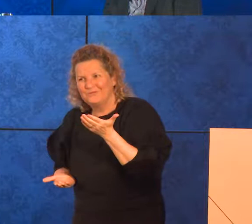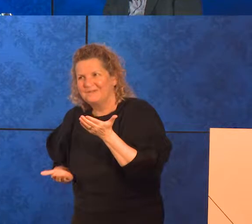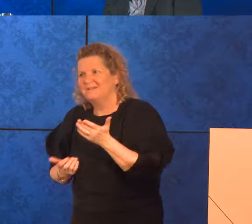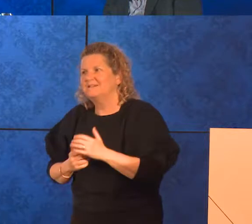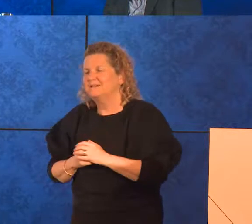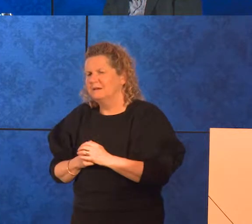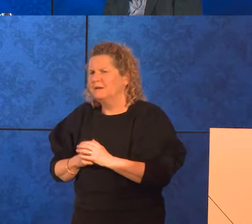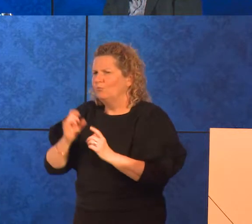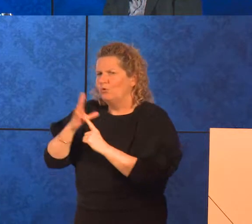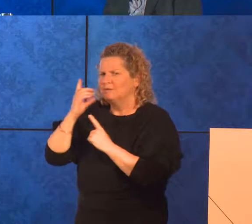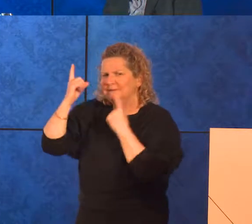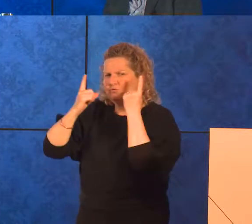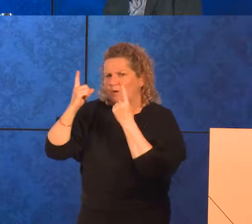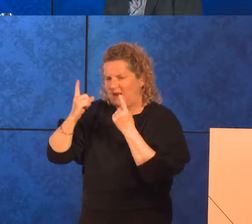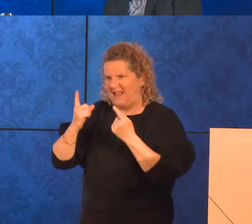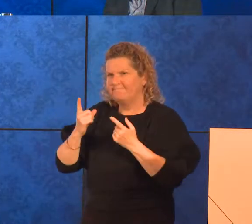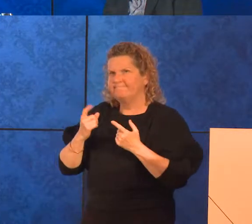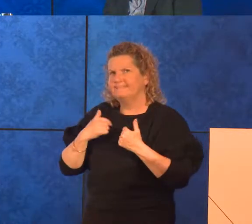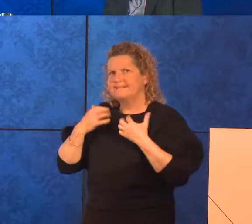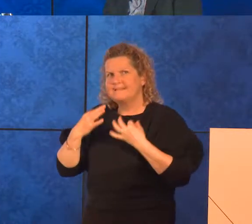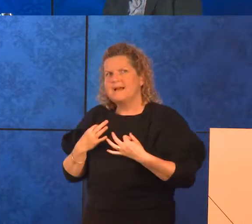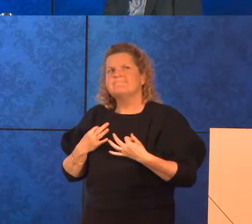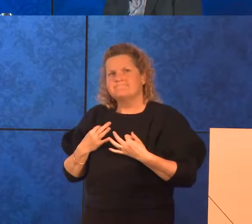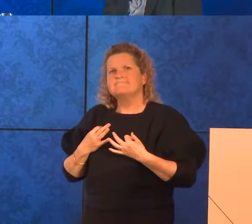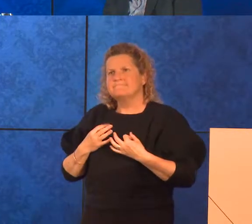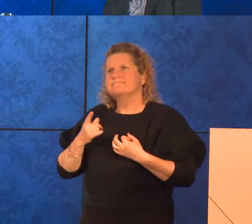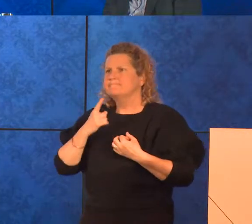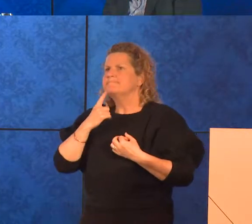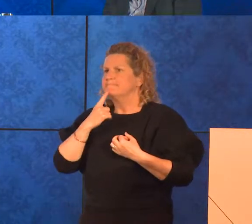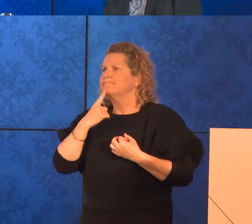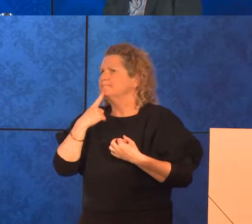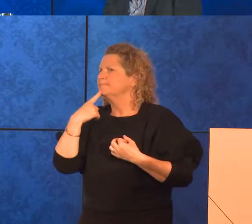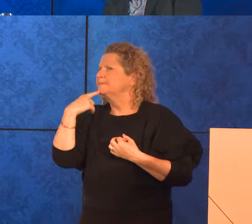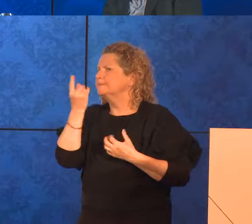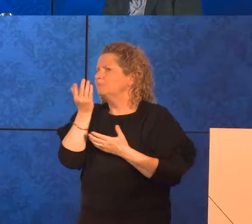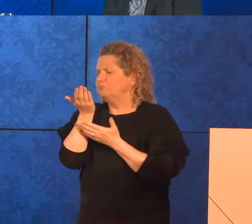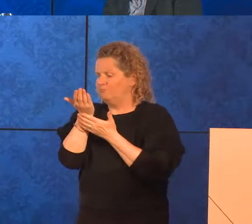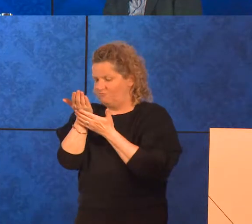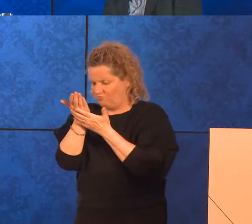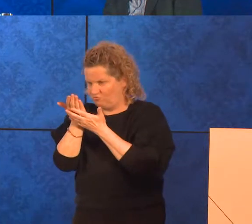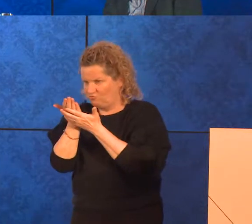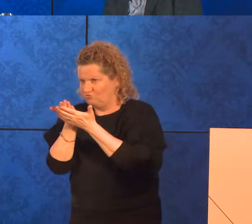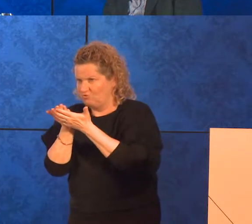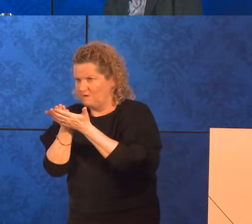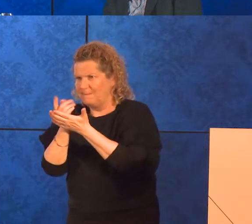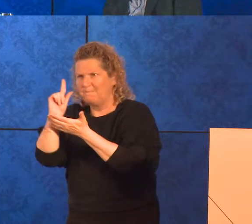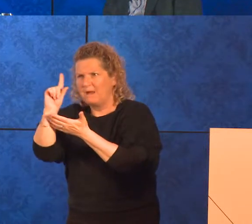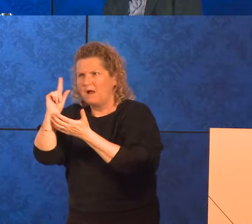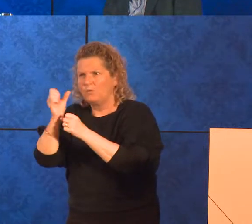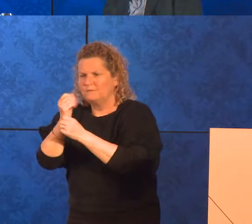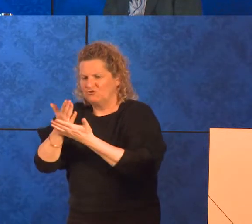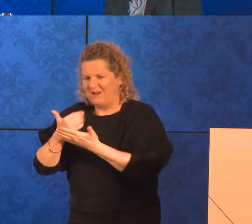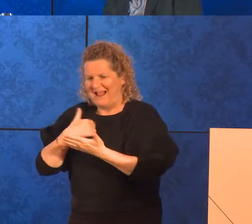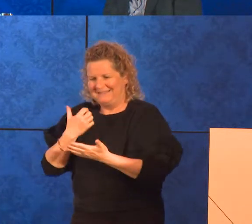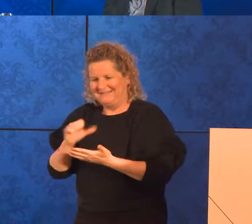key considerations when you come forward to disclose. You want to be able to be assured that you're going to have some power